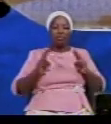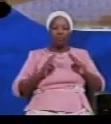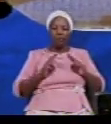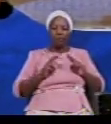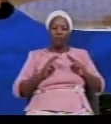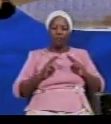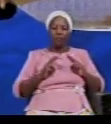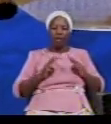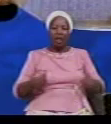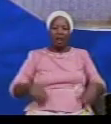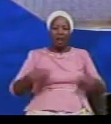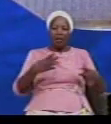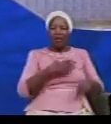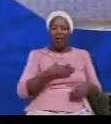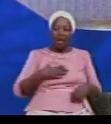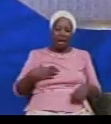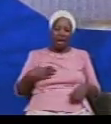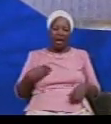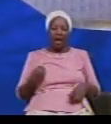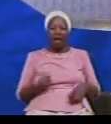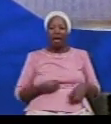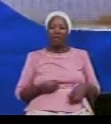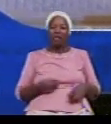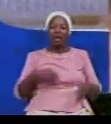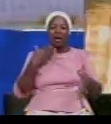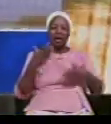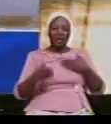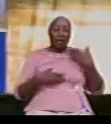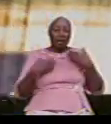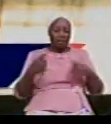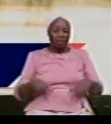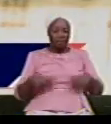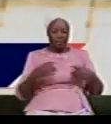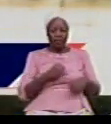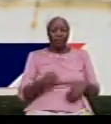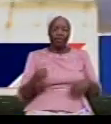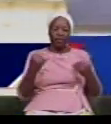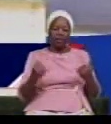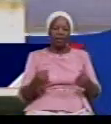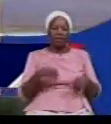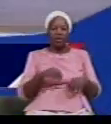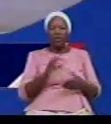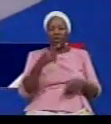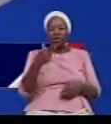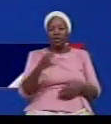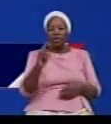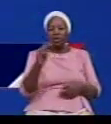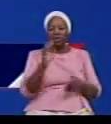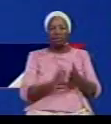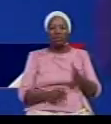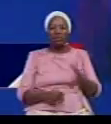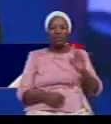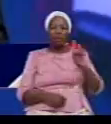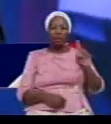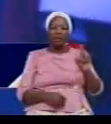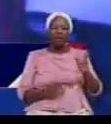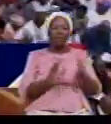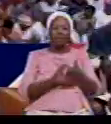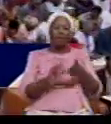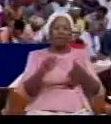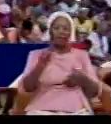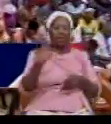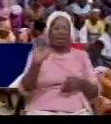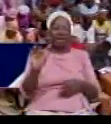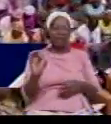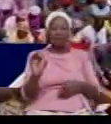and happy existence. In Genesis chapter 1, reading from verse 29, Genesis chapter 1,